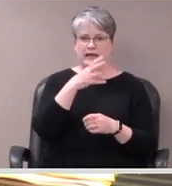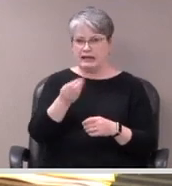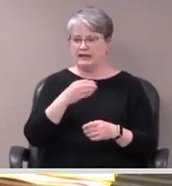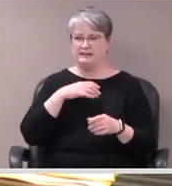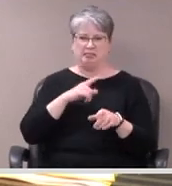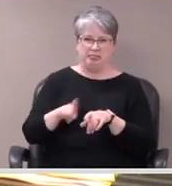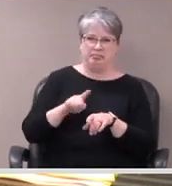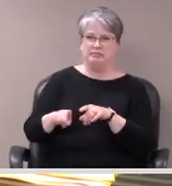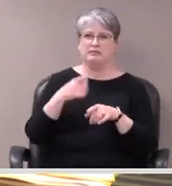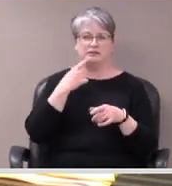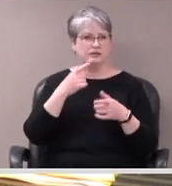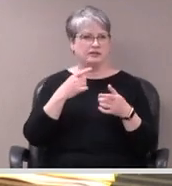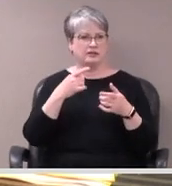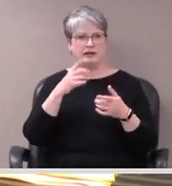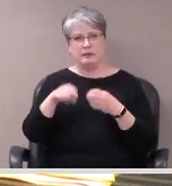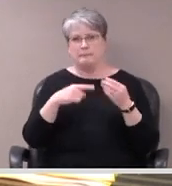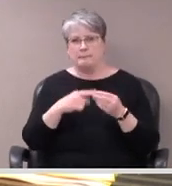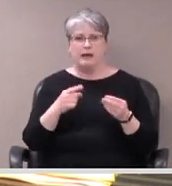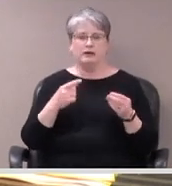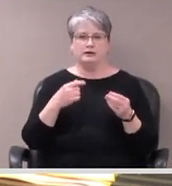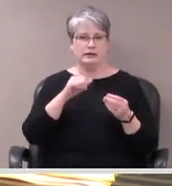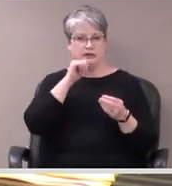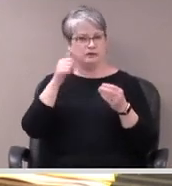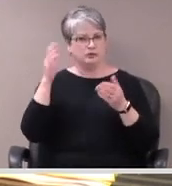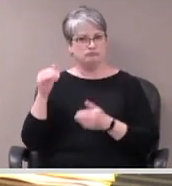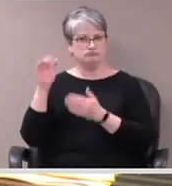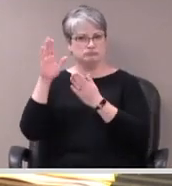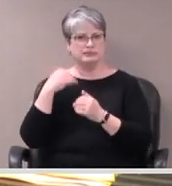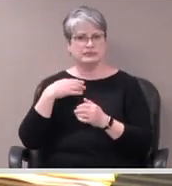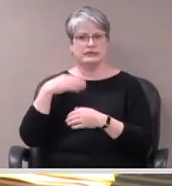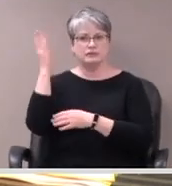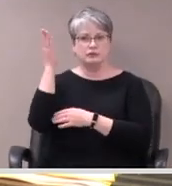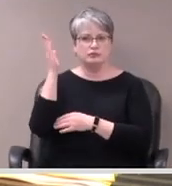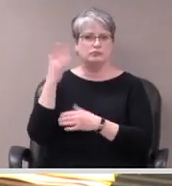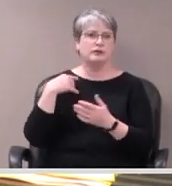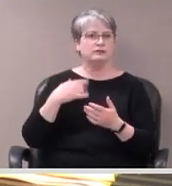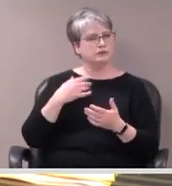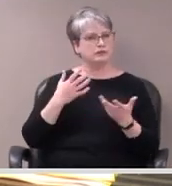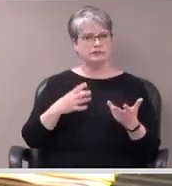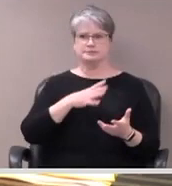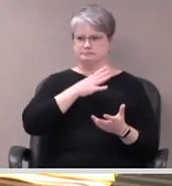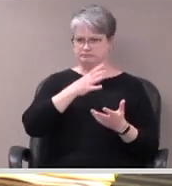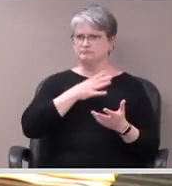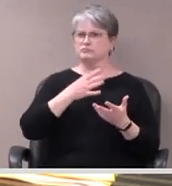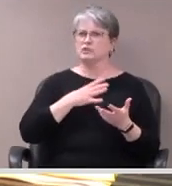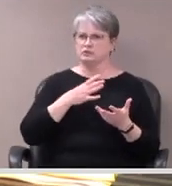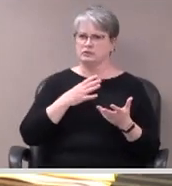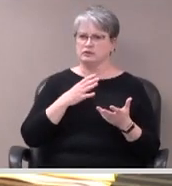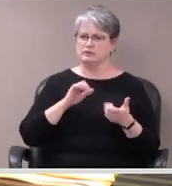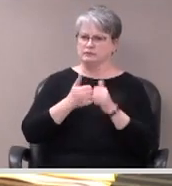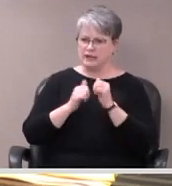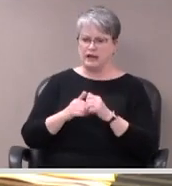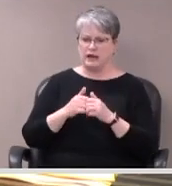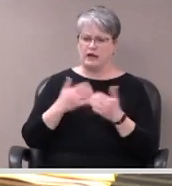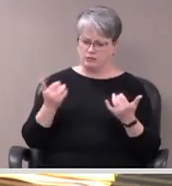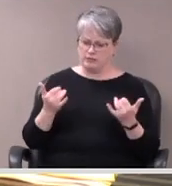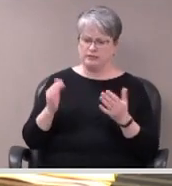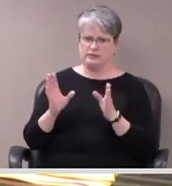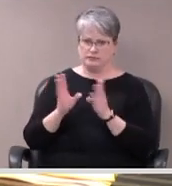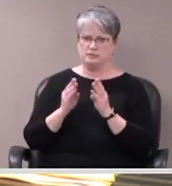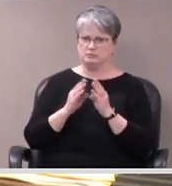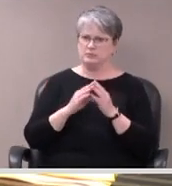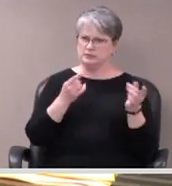abusive remarks about that subject, and that they will present their remarks in a manner that is consistent with the orderly conduct of the